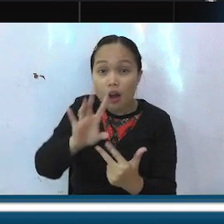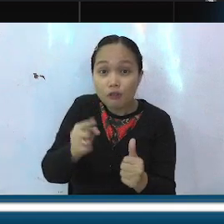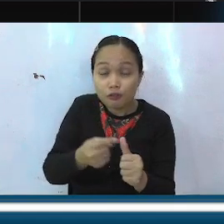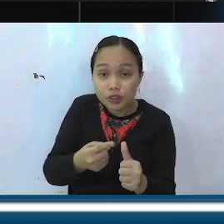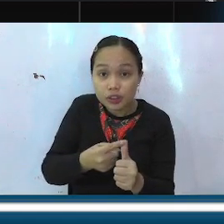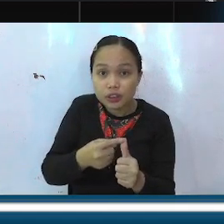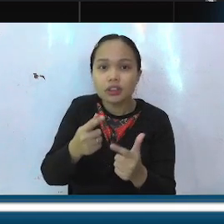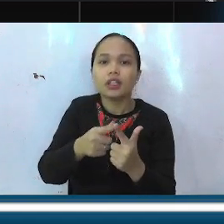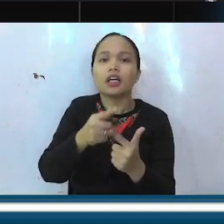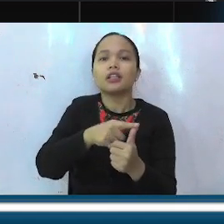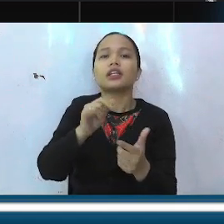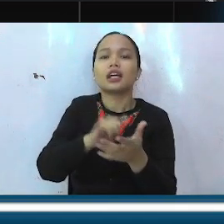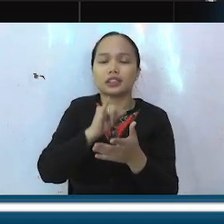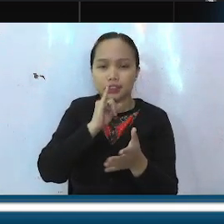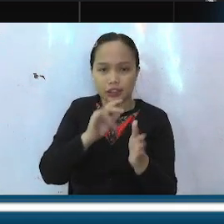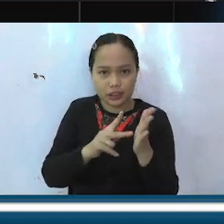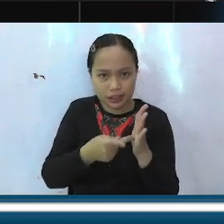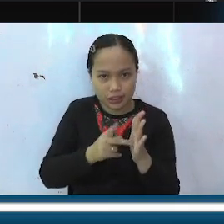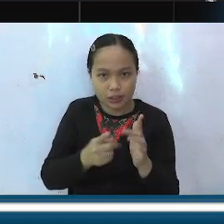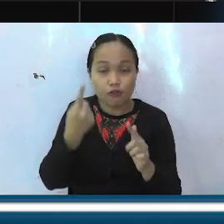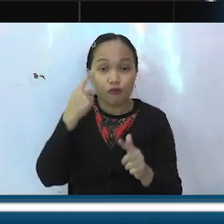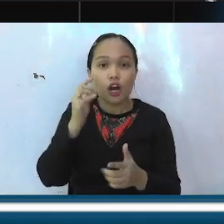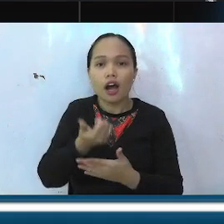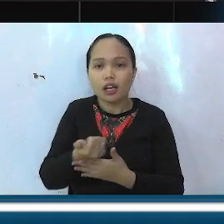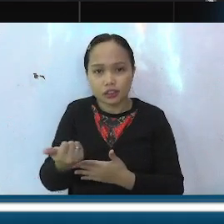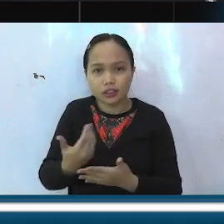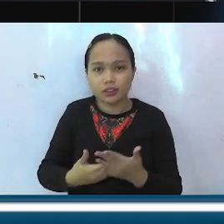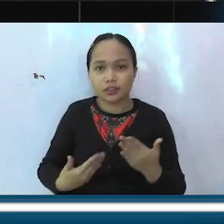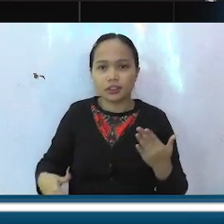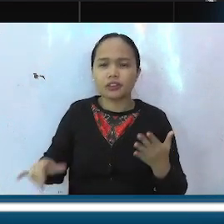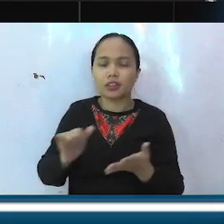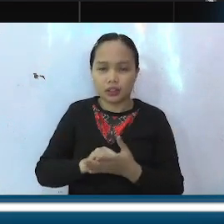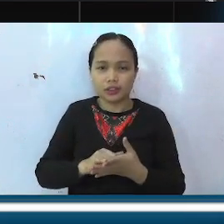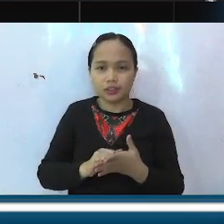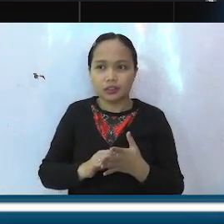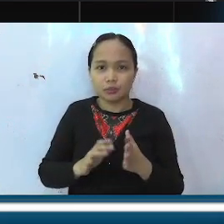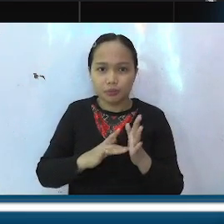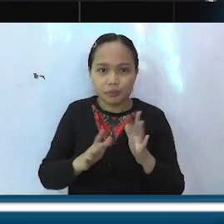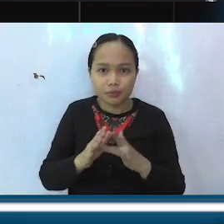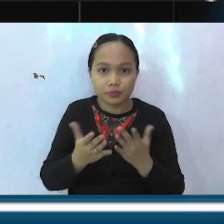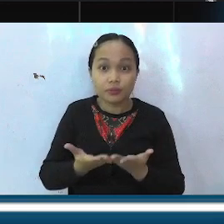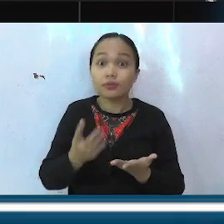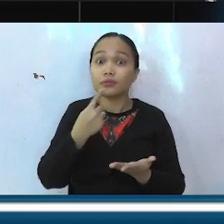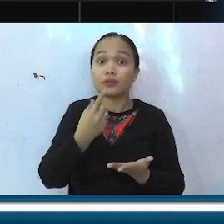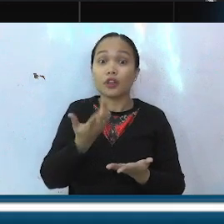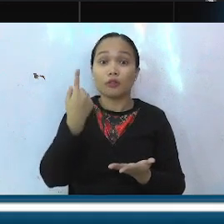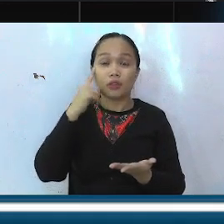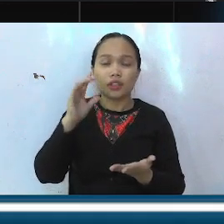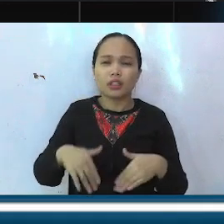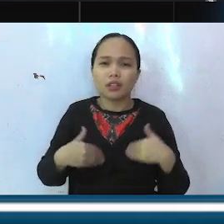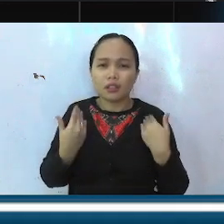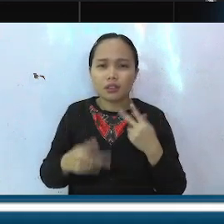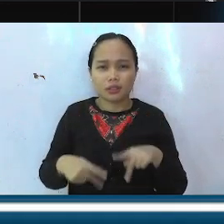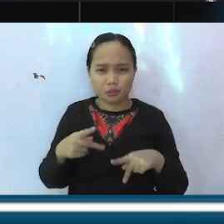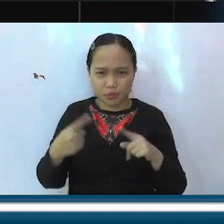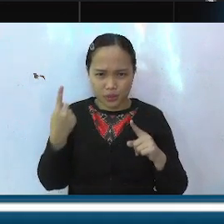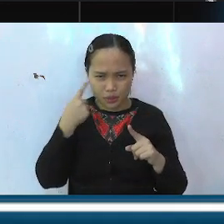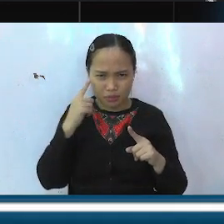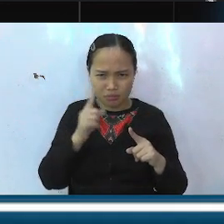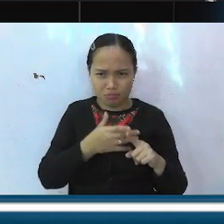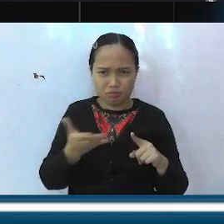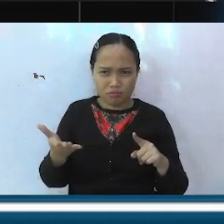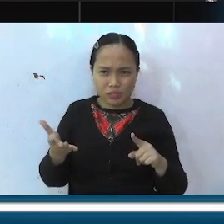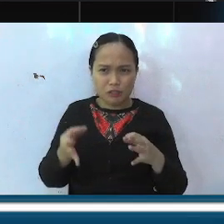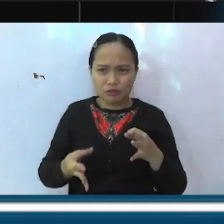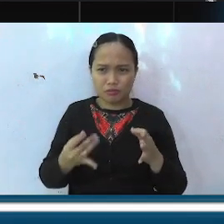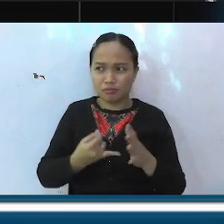the key to the other thing. Yes, sir. That's right. Amen. That's the Bible. Yeah. And actually, for the young people to know this. So this is a